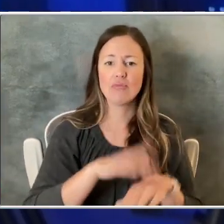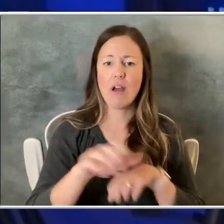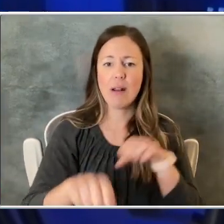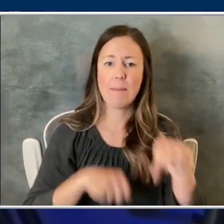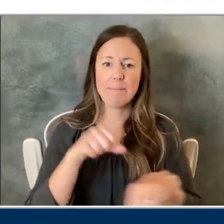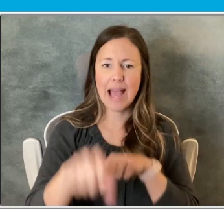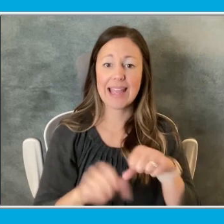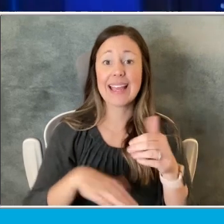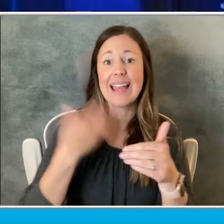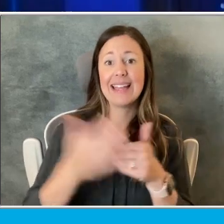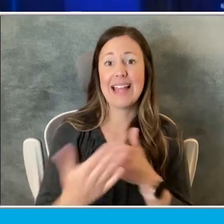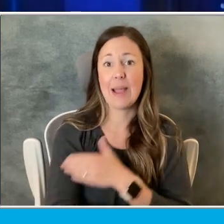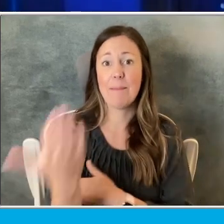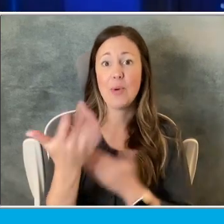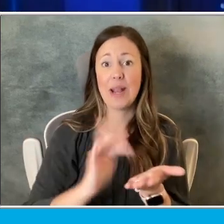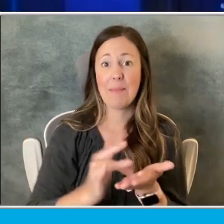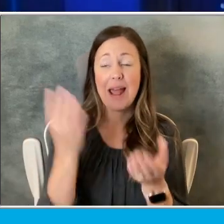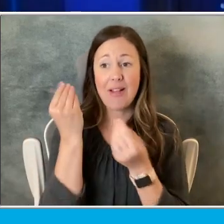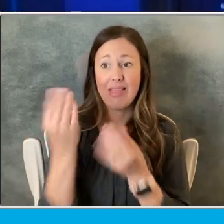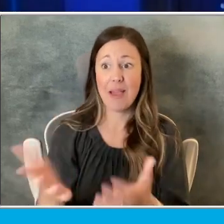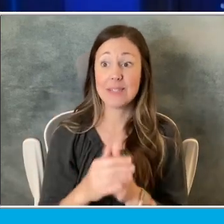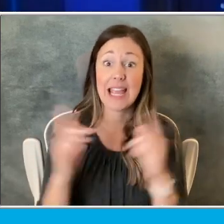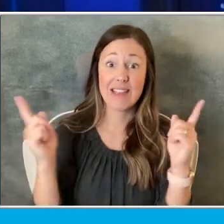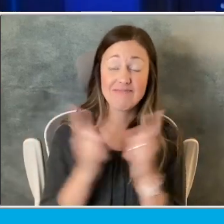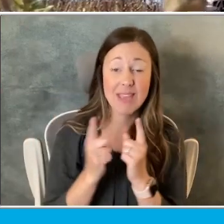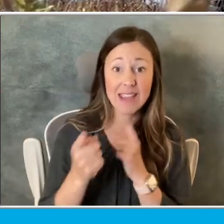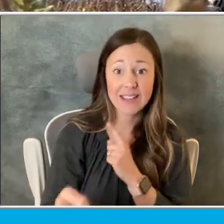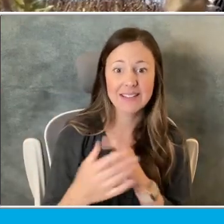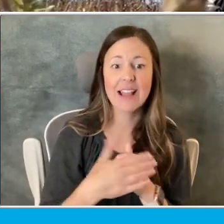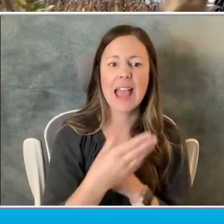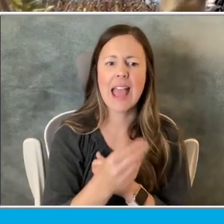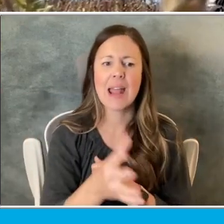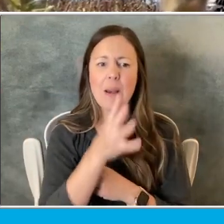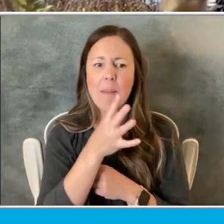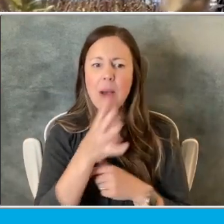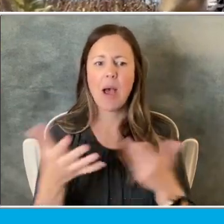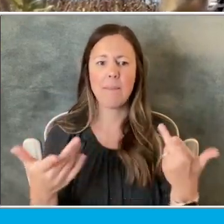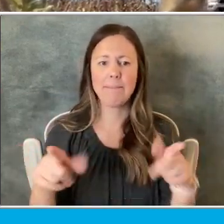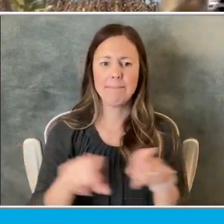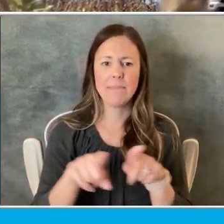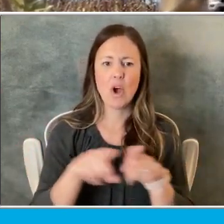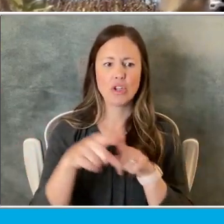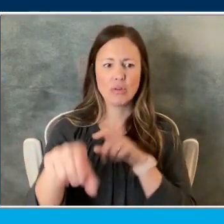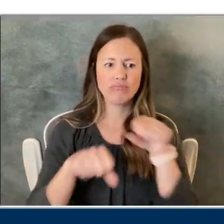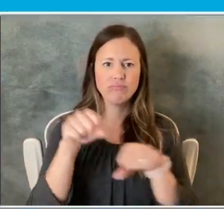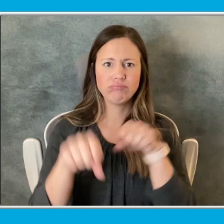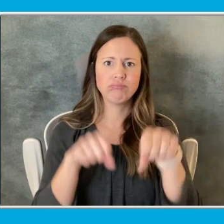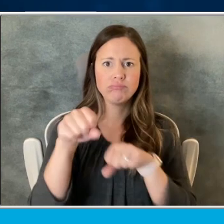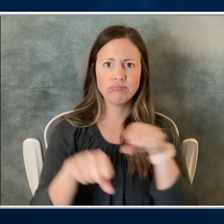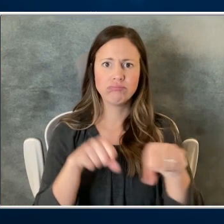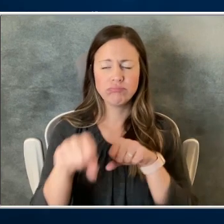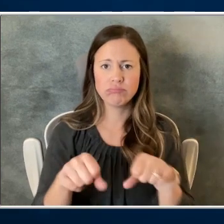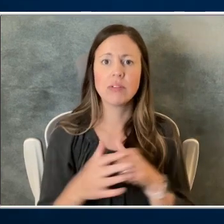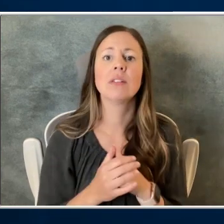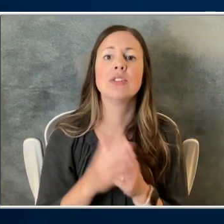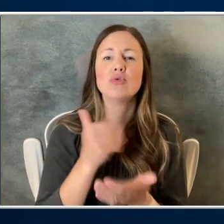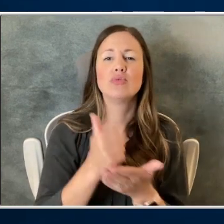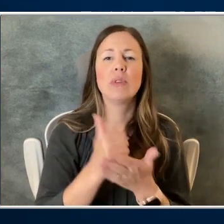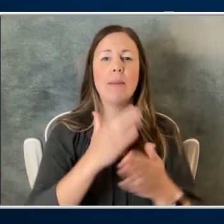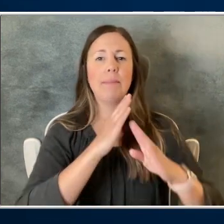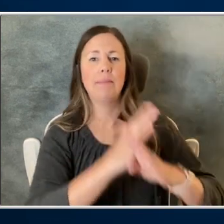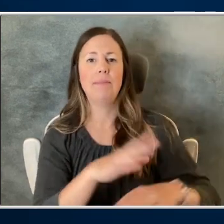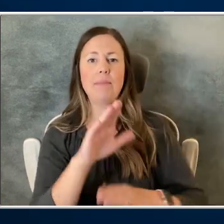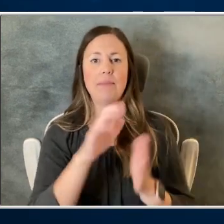Morning Medical Update. Meet this player and a mom riding coast to coast to help her son fight cancer. Friday at 8.